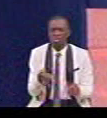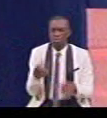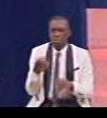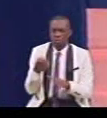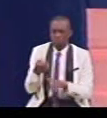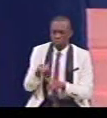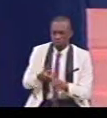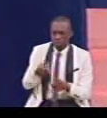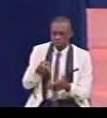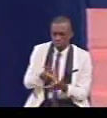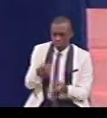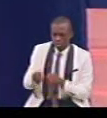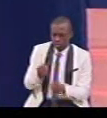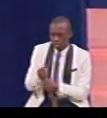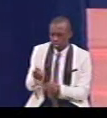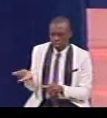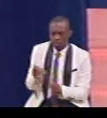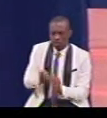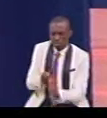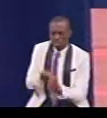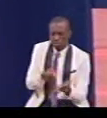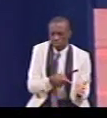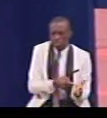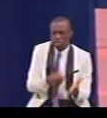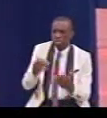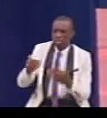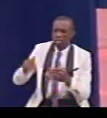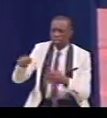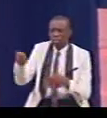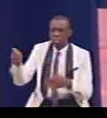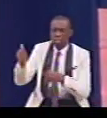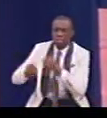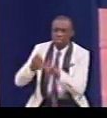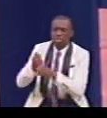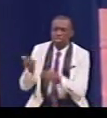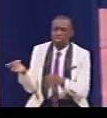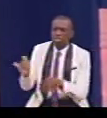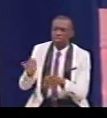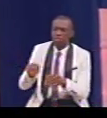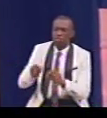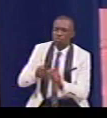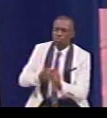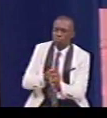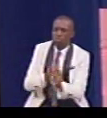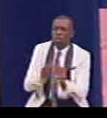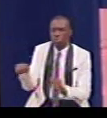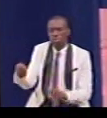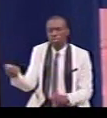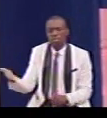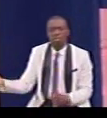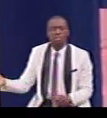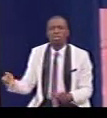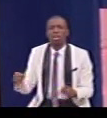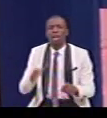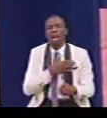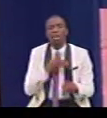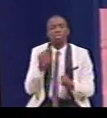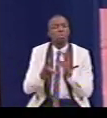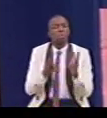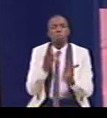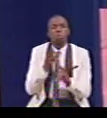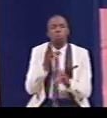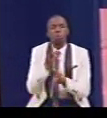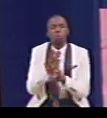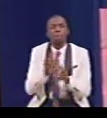follow you find them another time that's what they follow and the world passes away and the laws thereof but he the